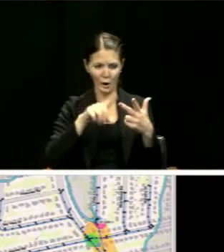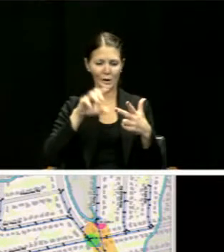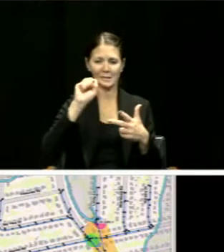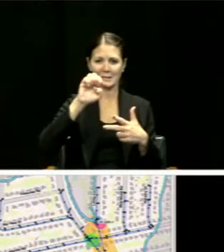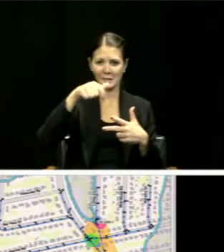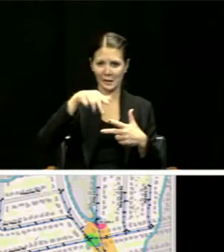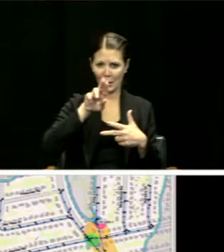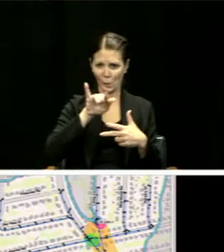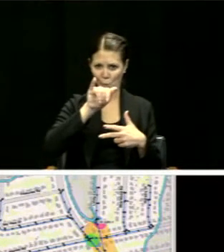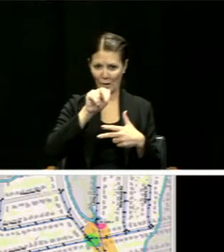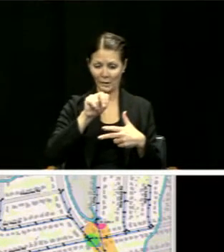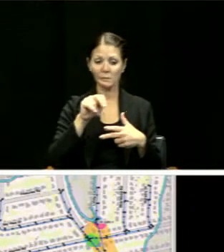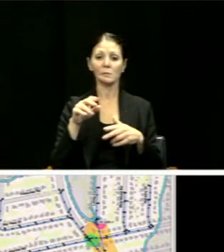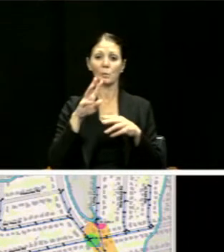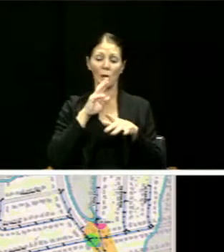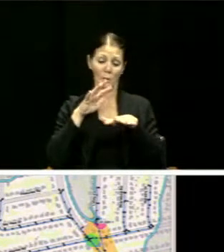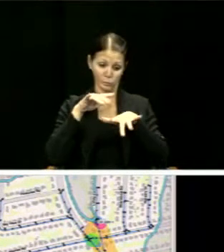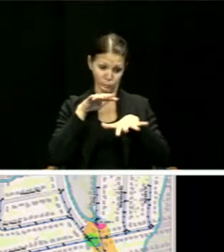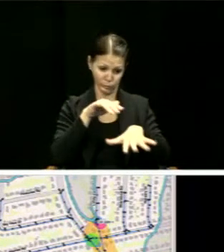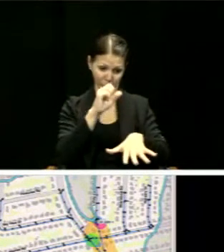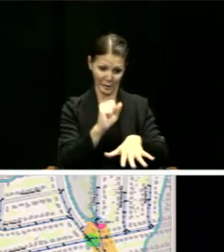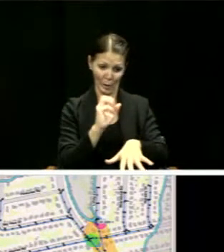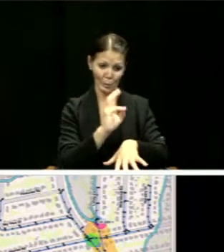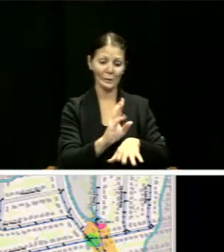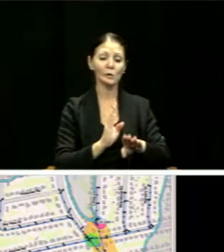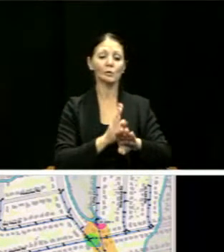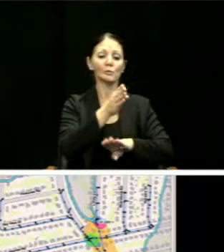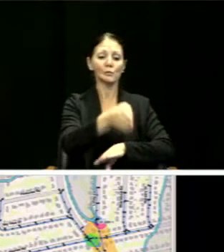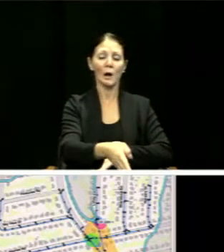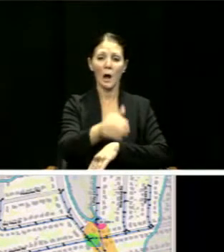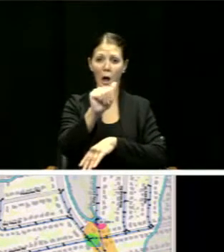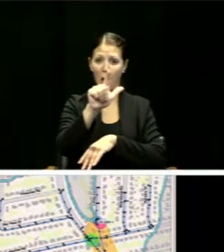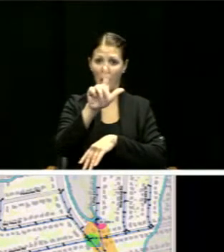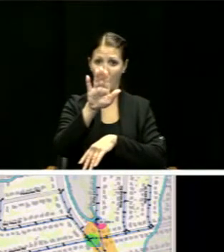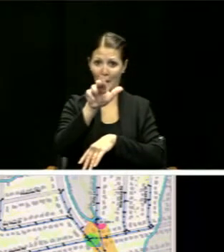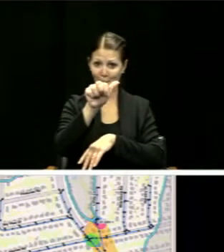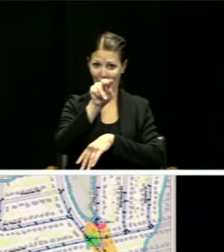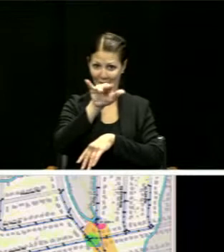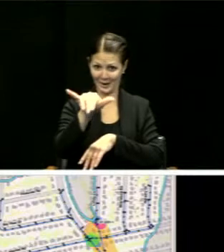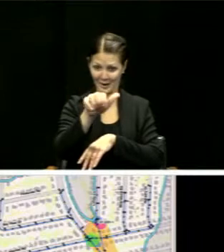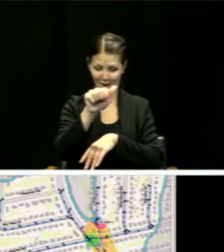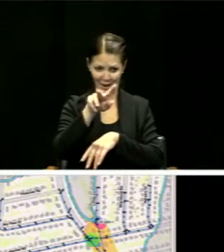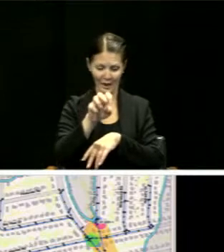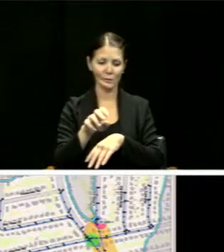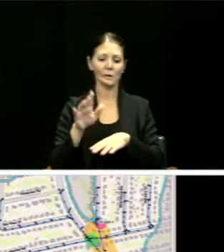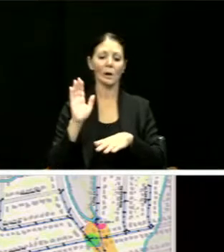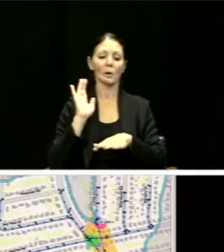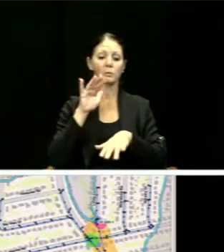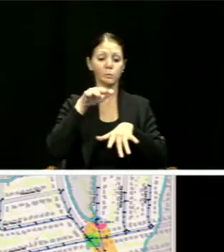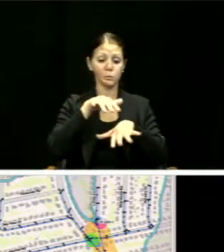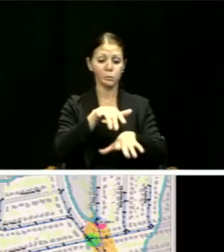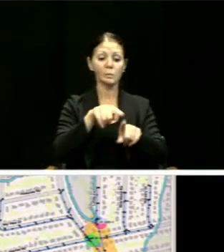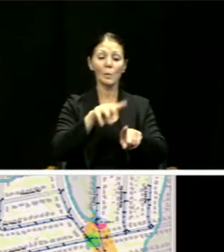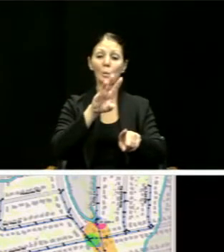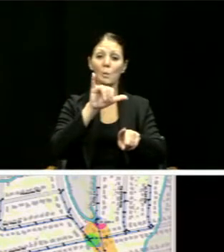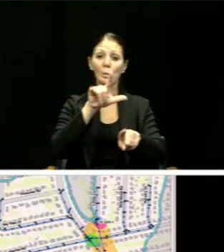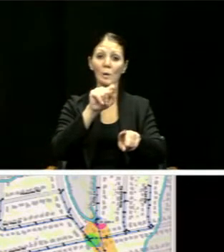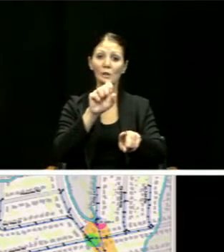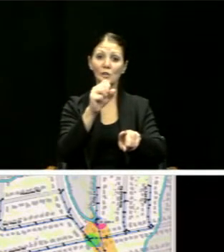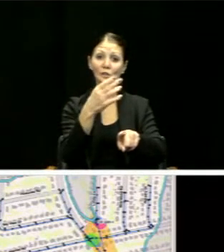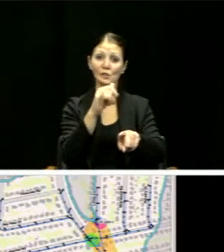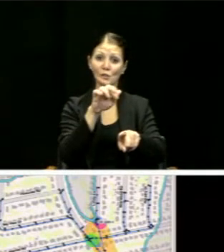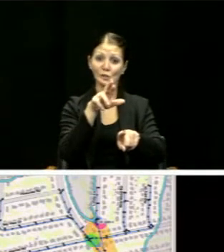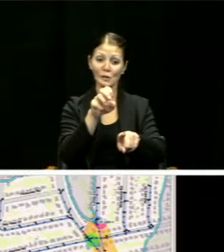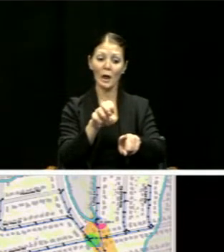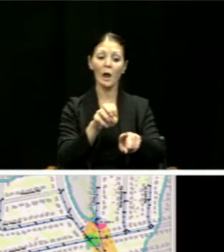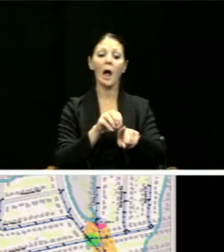continues southwest, crossing Albany Ave. And then it does flow down Wiltshire Lane, and then it discharges